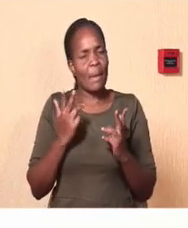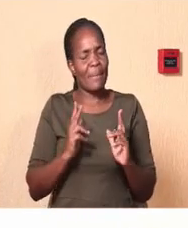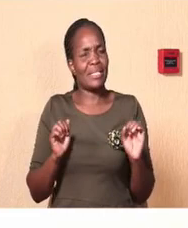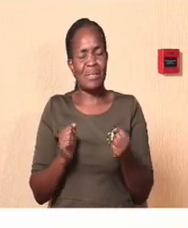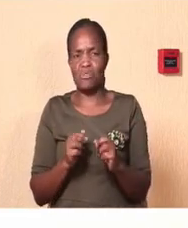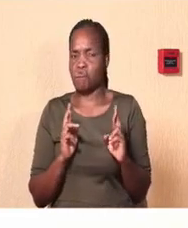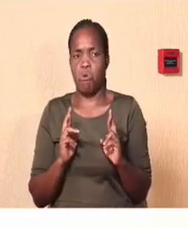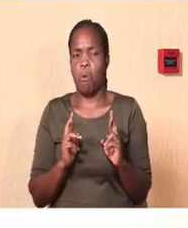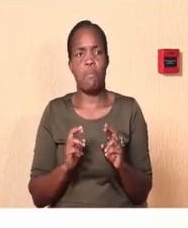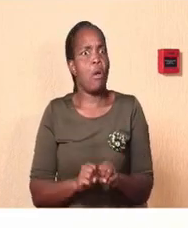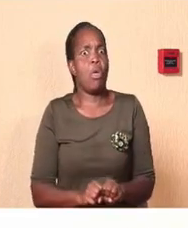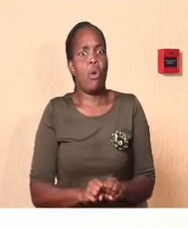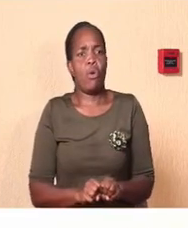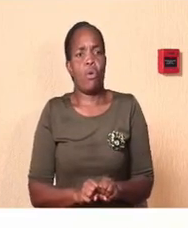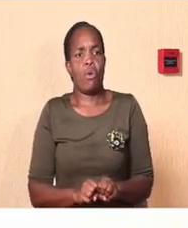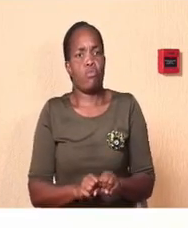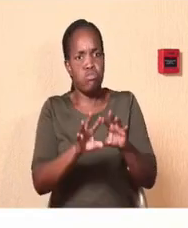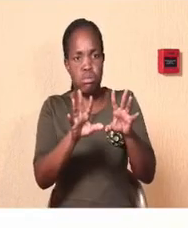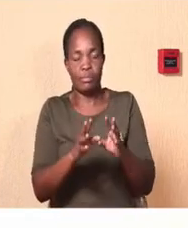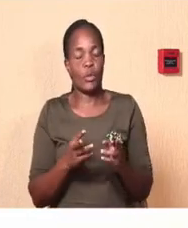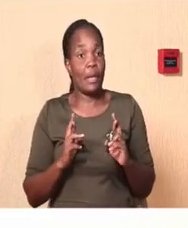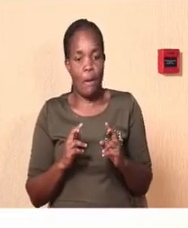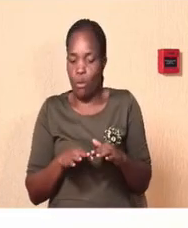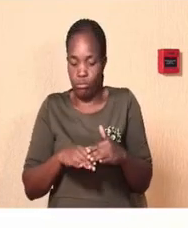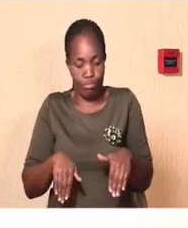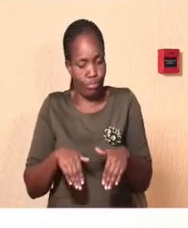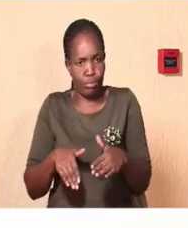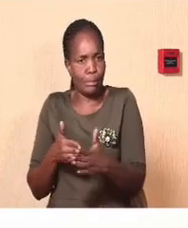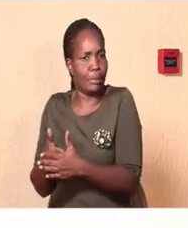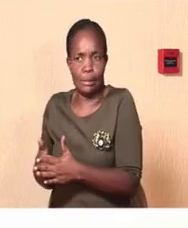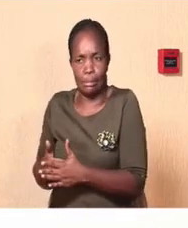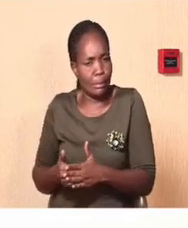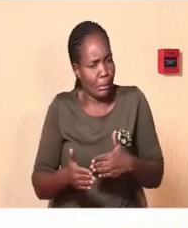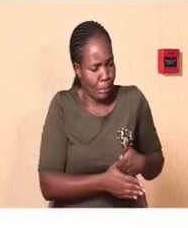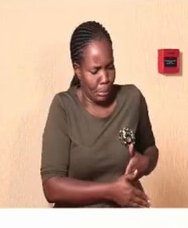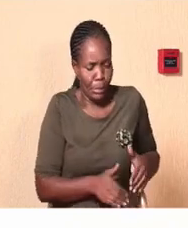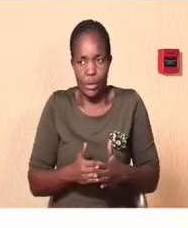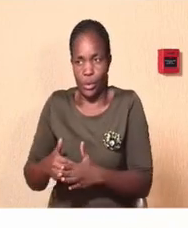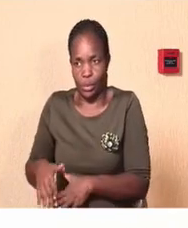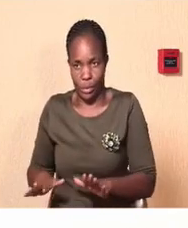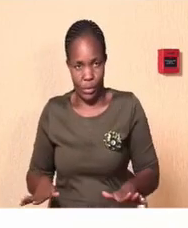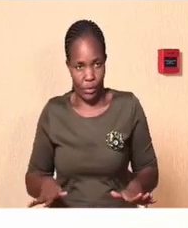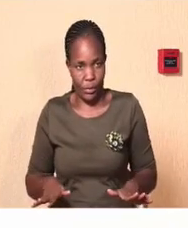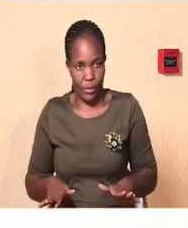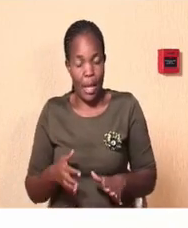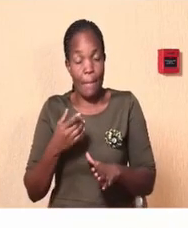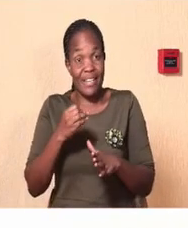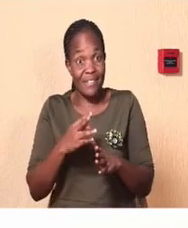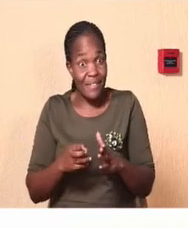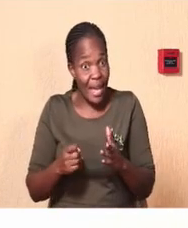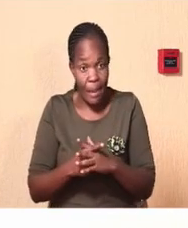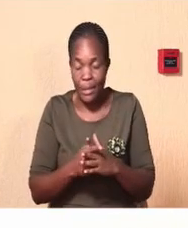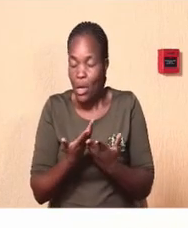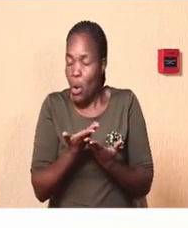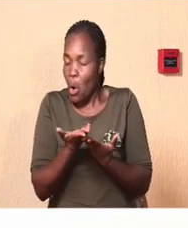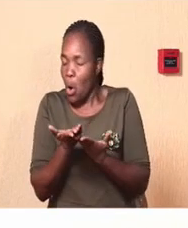will come there, but should we come there, it's a matter of all sectors pulling their resources